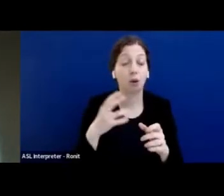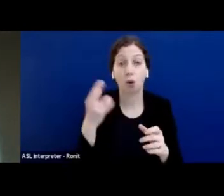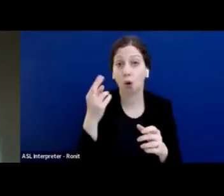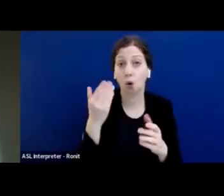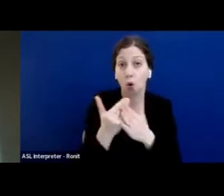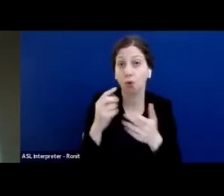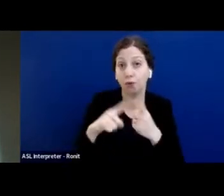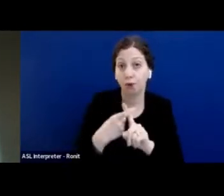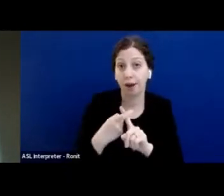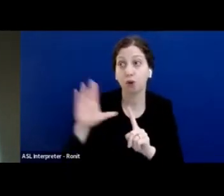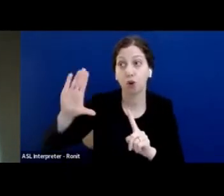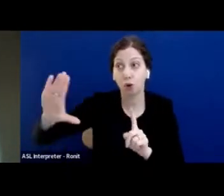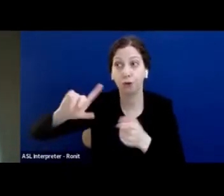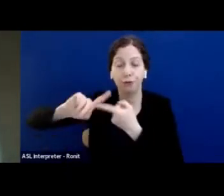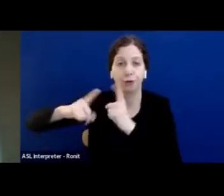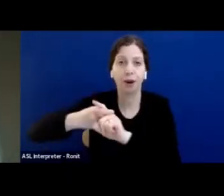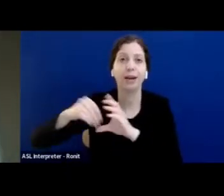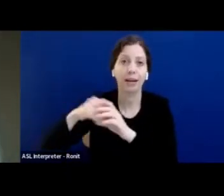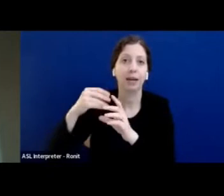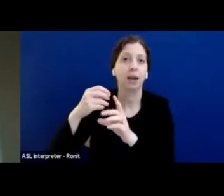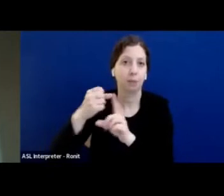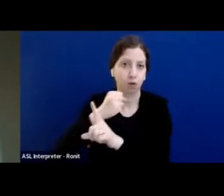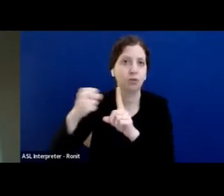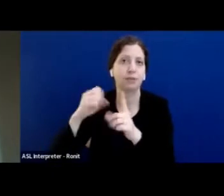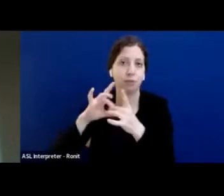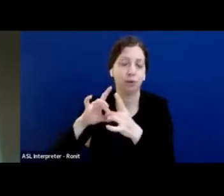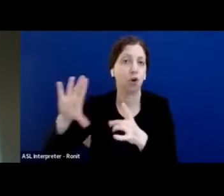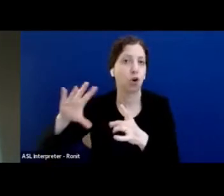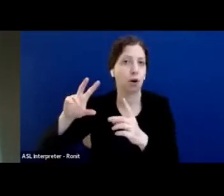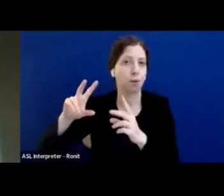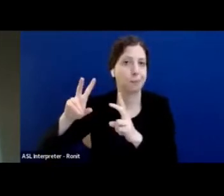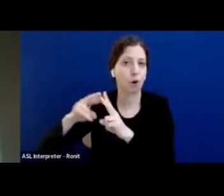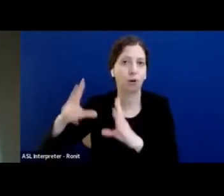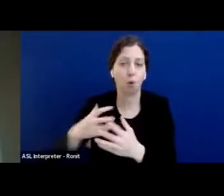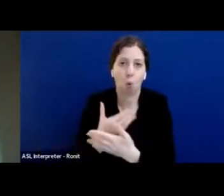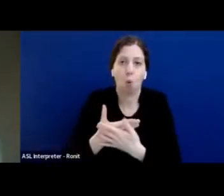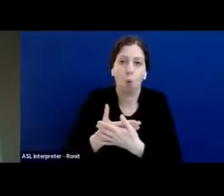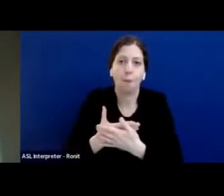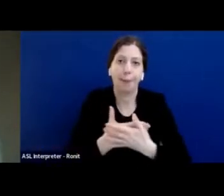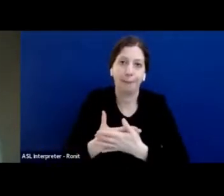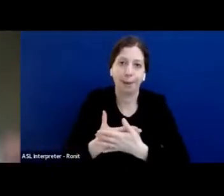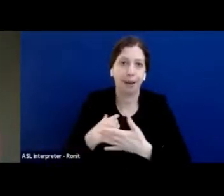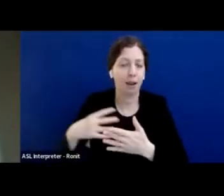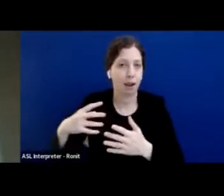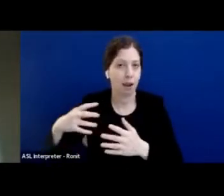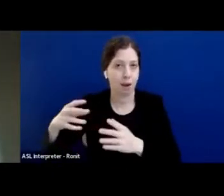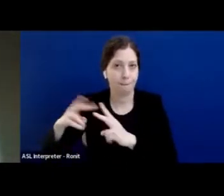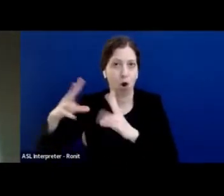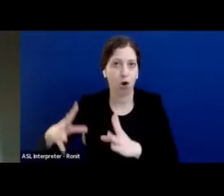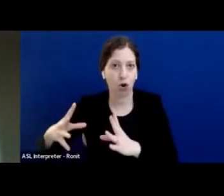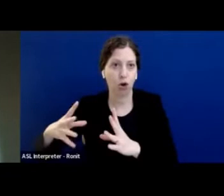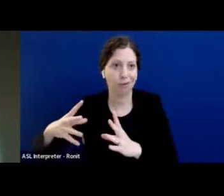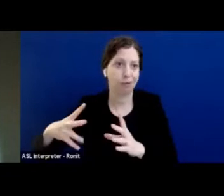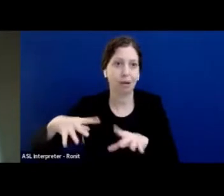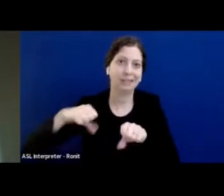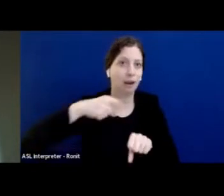a friend of hers who was in an abusive relationship, and her partner, she was holding her baby, and her partner attacked her and tried to yank the baby out